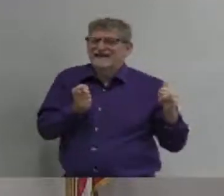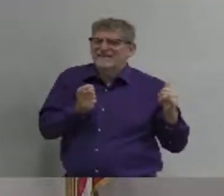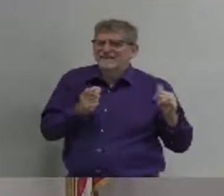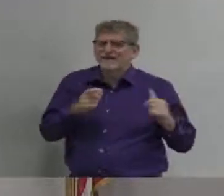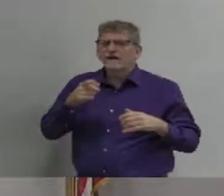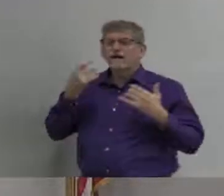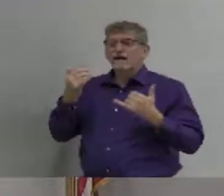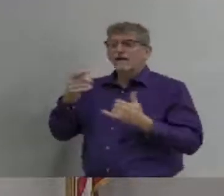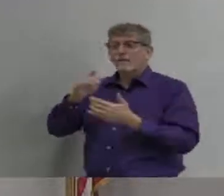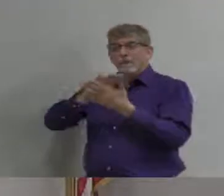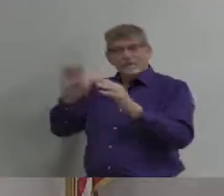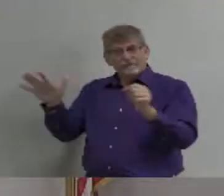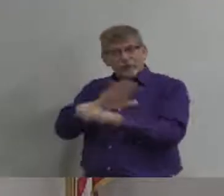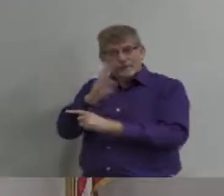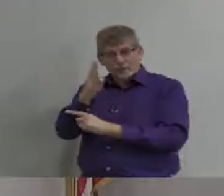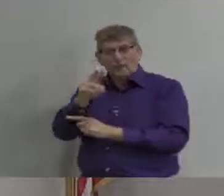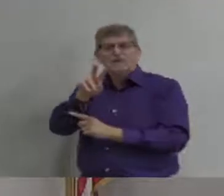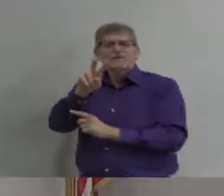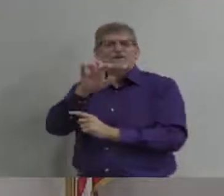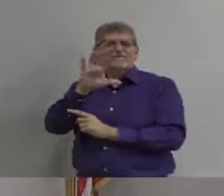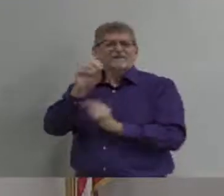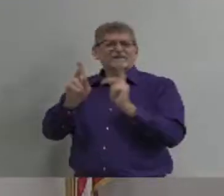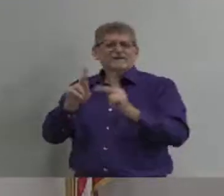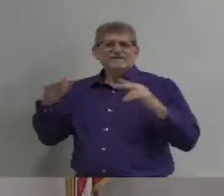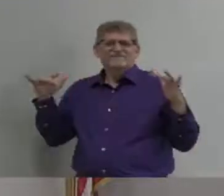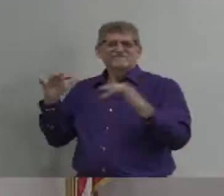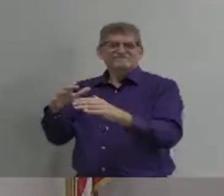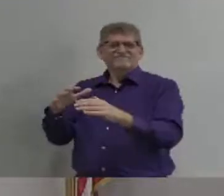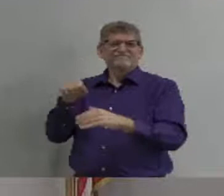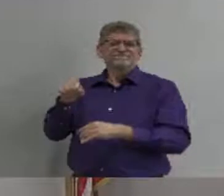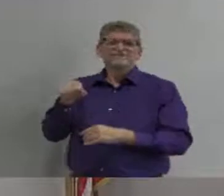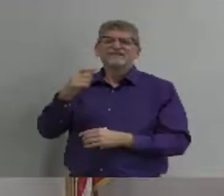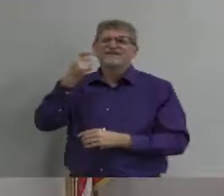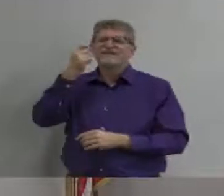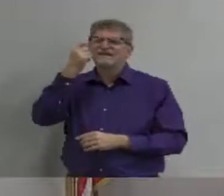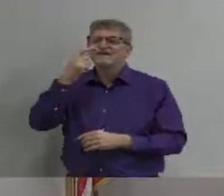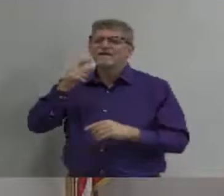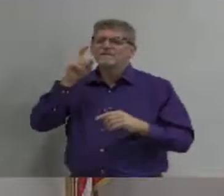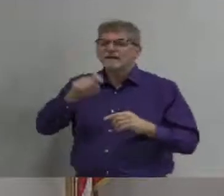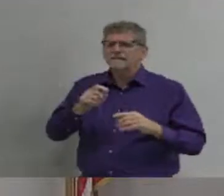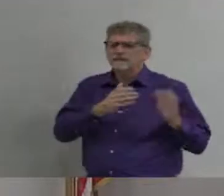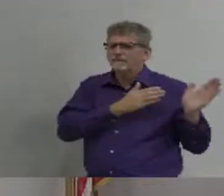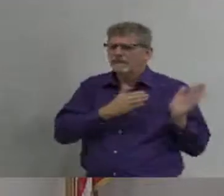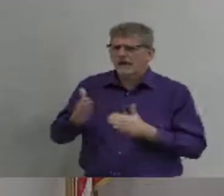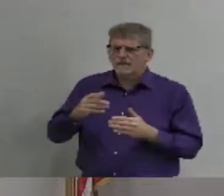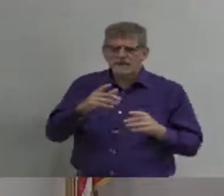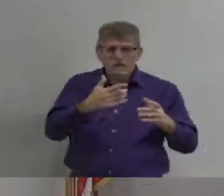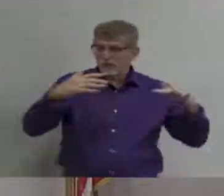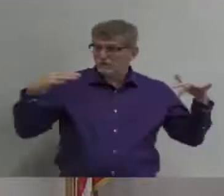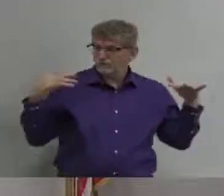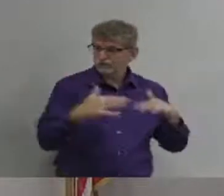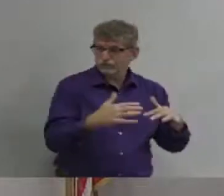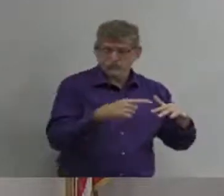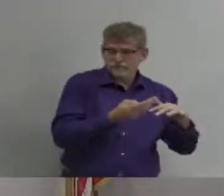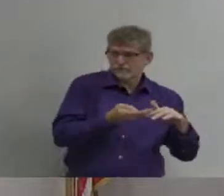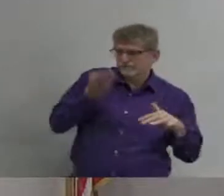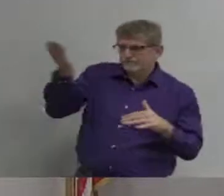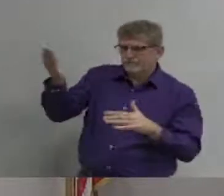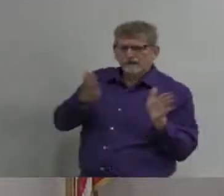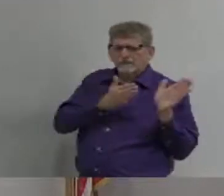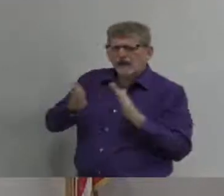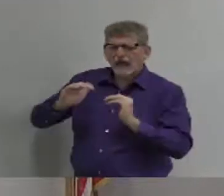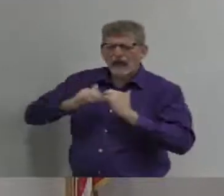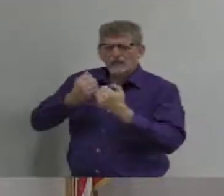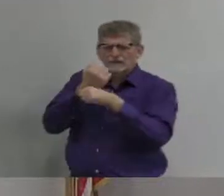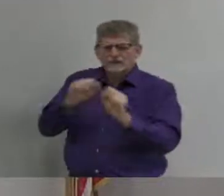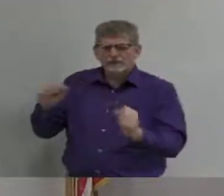than 250 people requires a submitted plan to the health department and then approval from the health department. And a